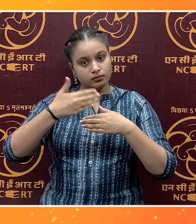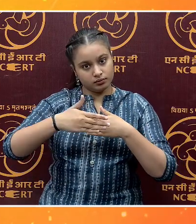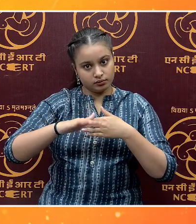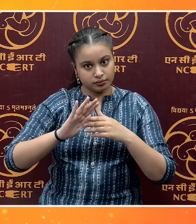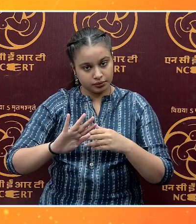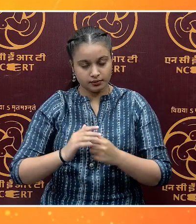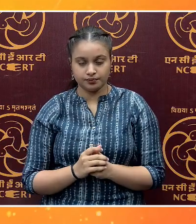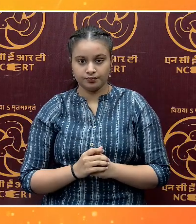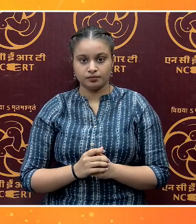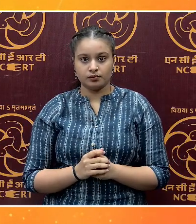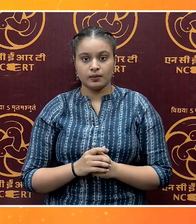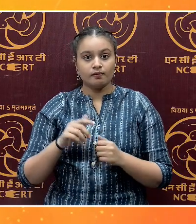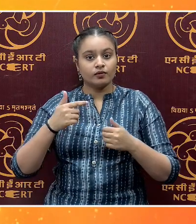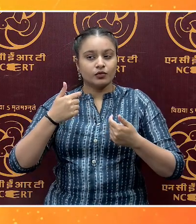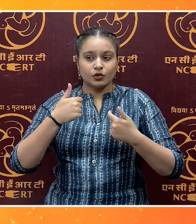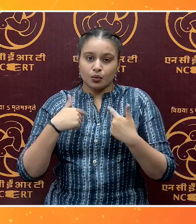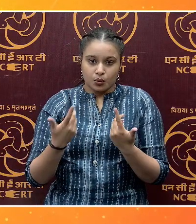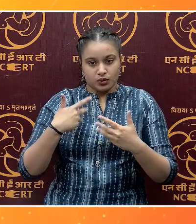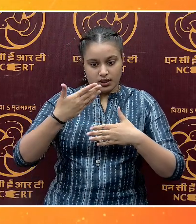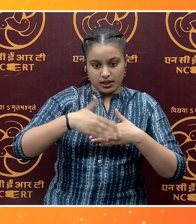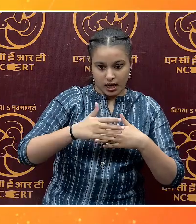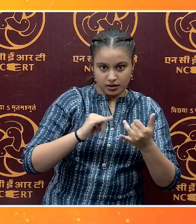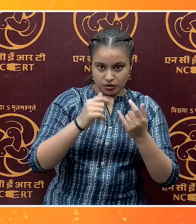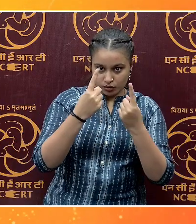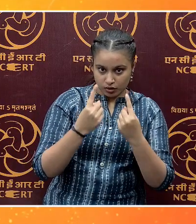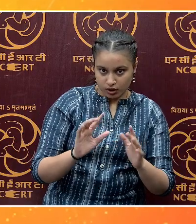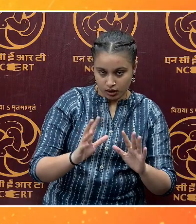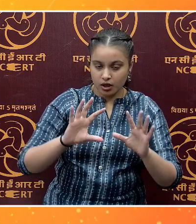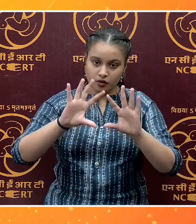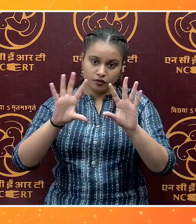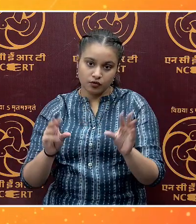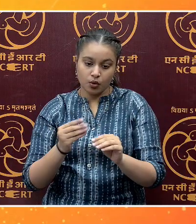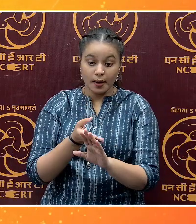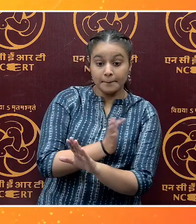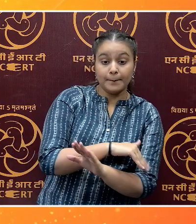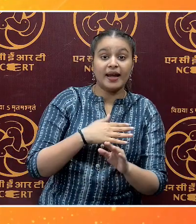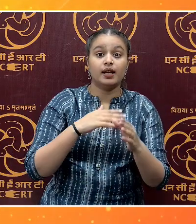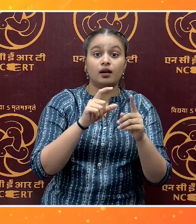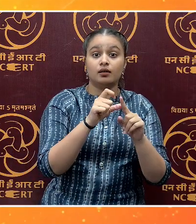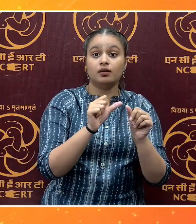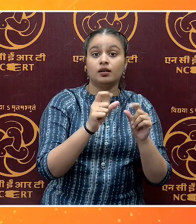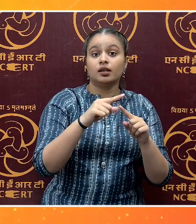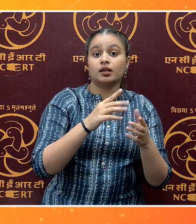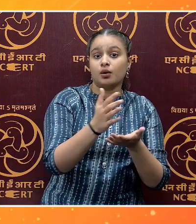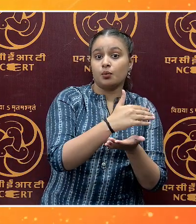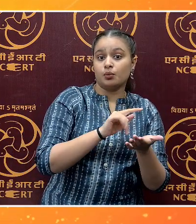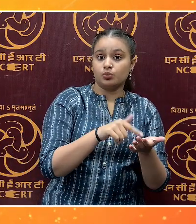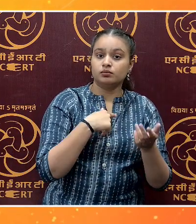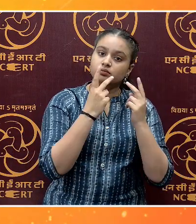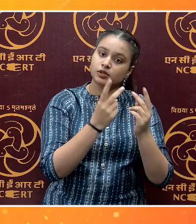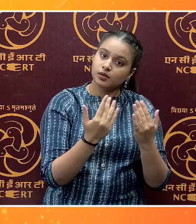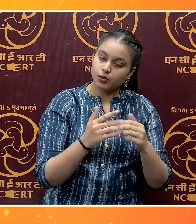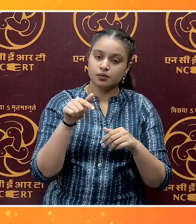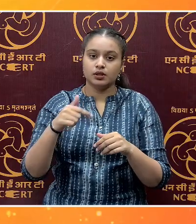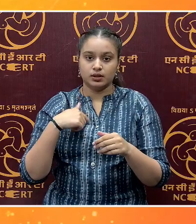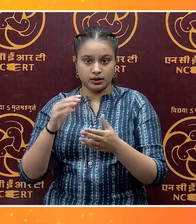started. I can continue my screening. I can see all my past save data. Then I can click on save and submit. It will ask